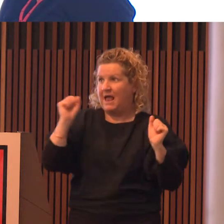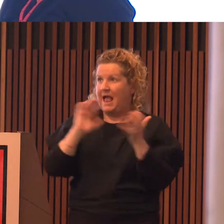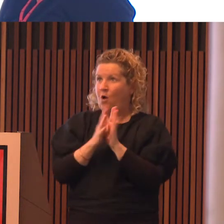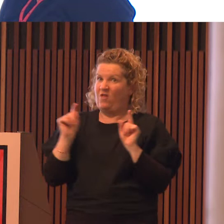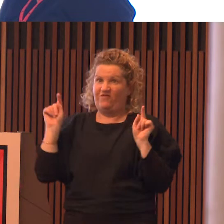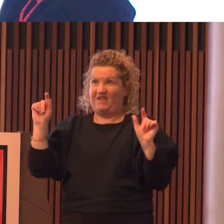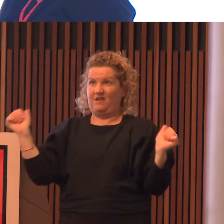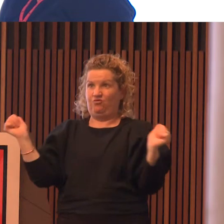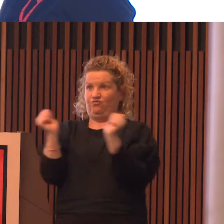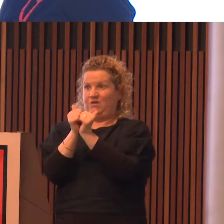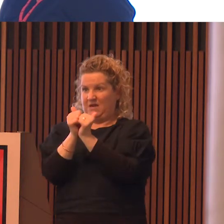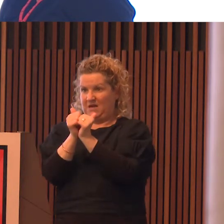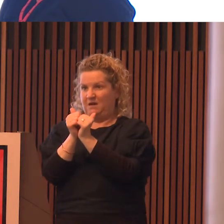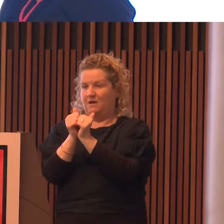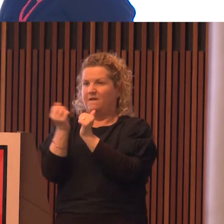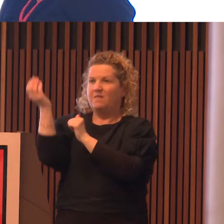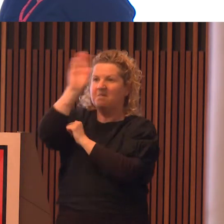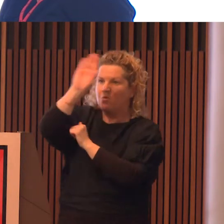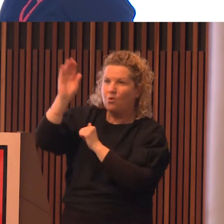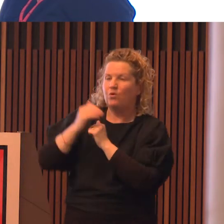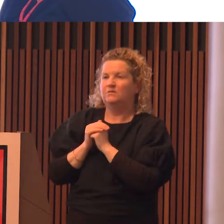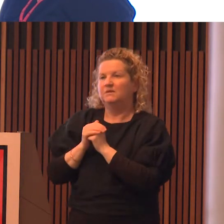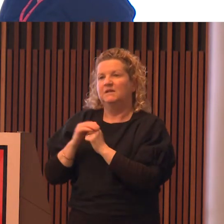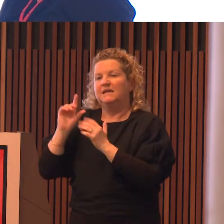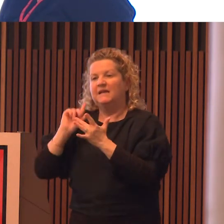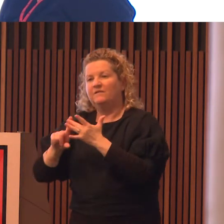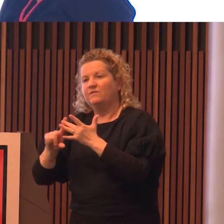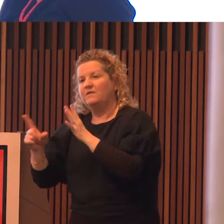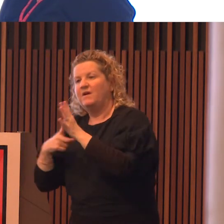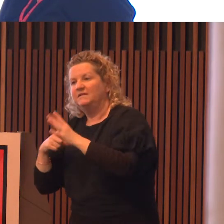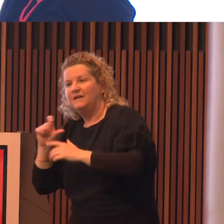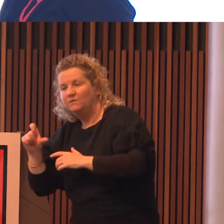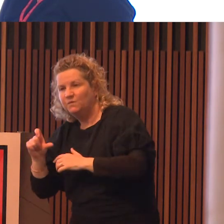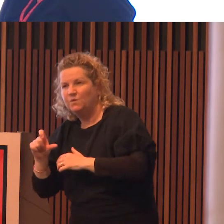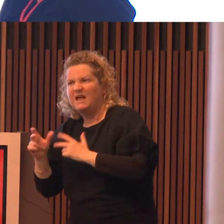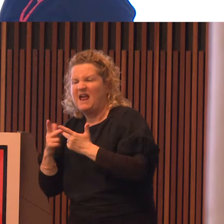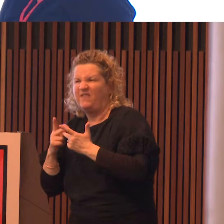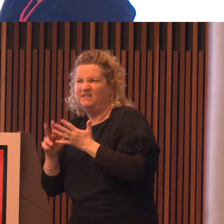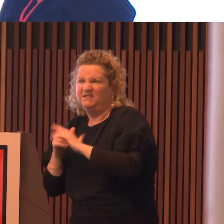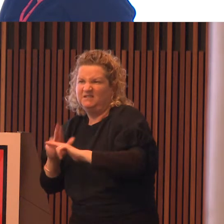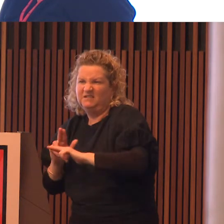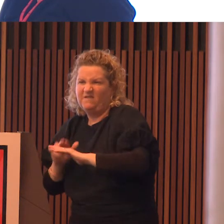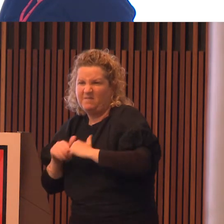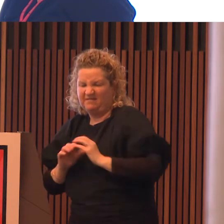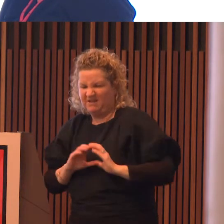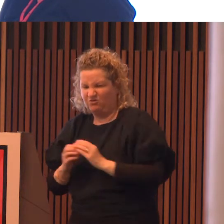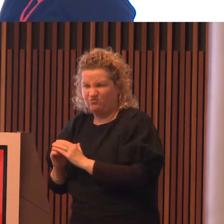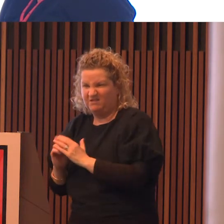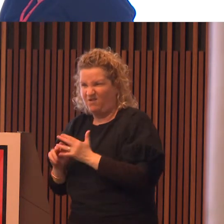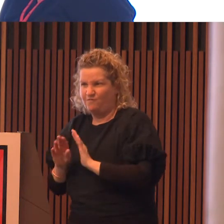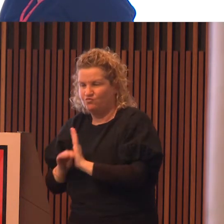agree on appointments to the board and the Independent Advisory Council of the NDIS. And there's some other stuff about categories of